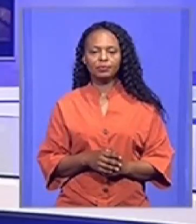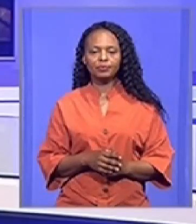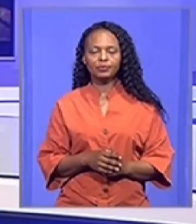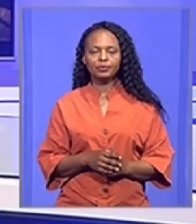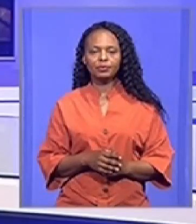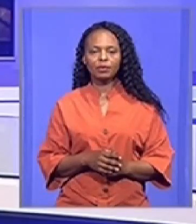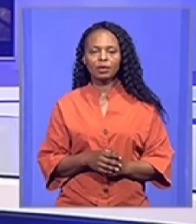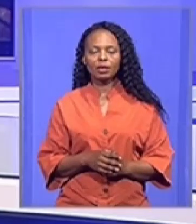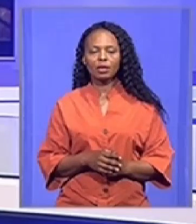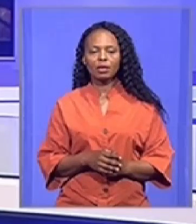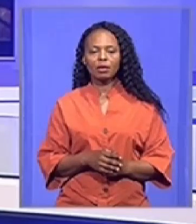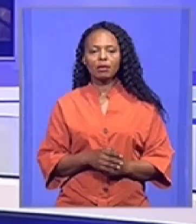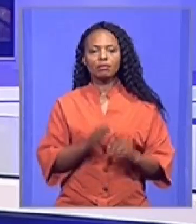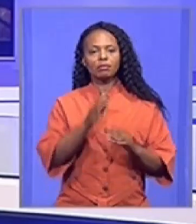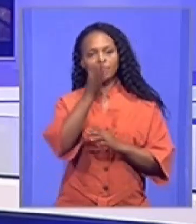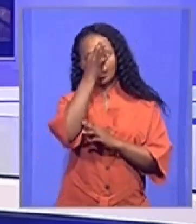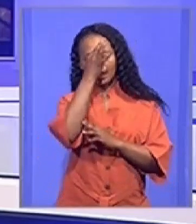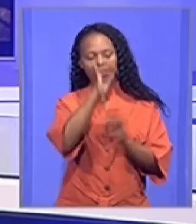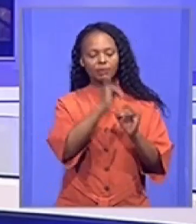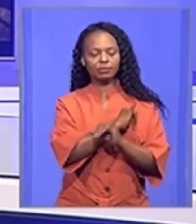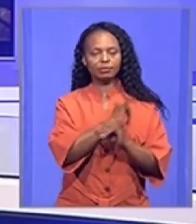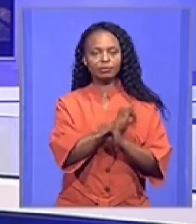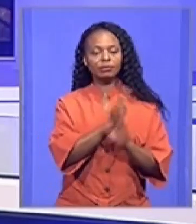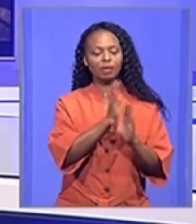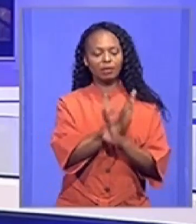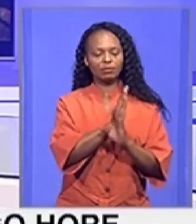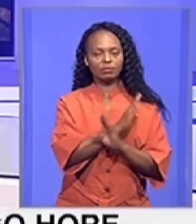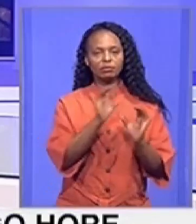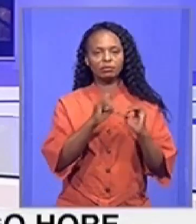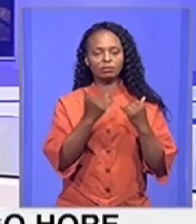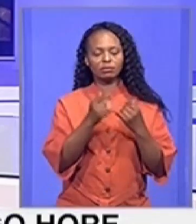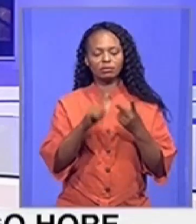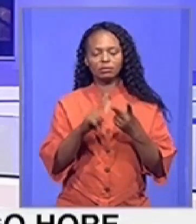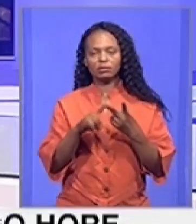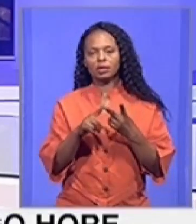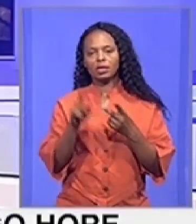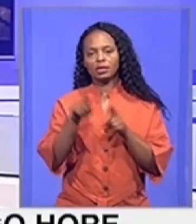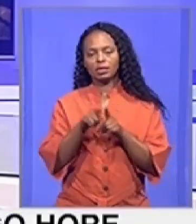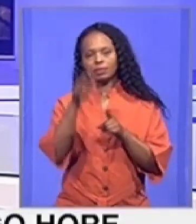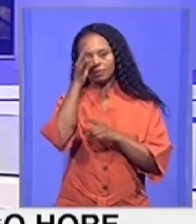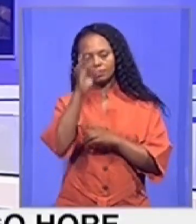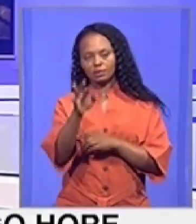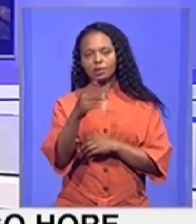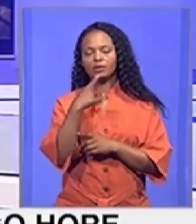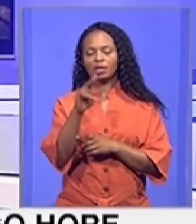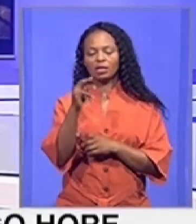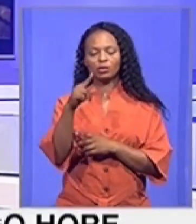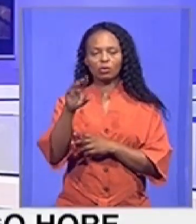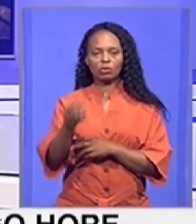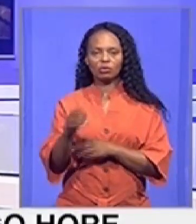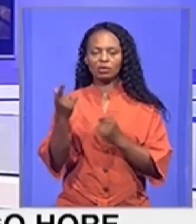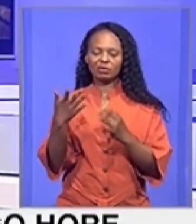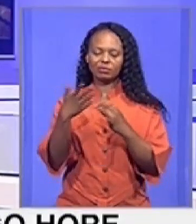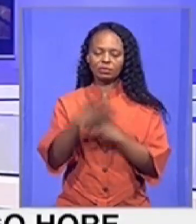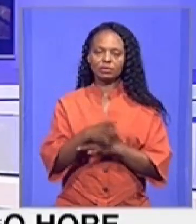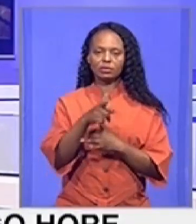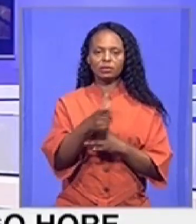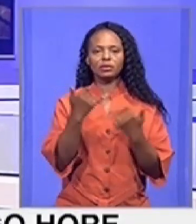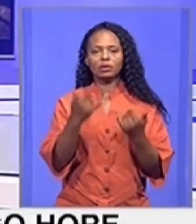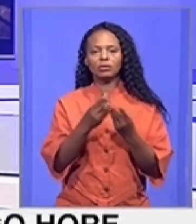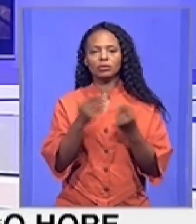Makala a mmuso le baetapele ba dipolotiki a seolla mekgatlo di NGO ka hore e sitisa mmuso ho phethela mosebetsi. Sena ke ka mora kotsi ya